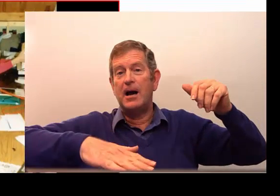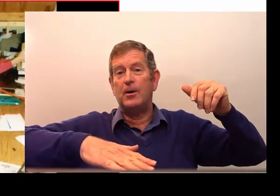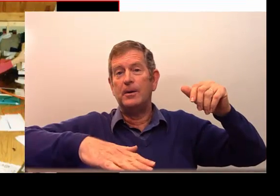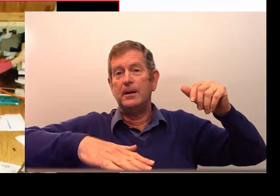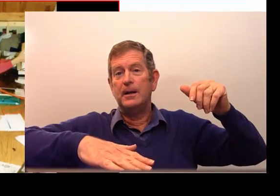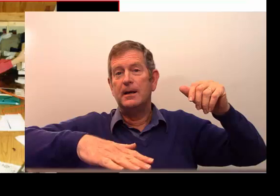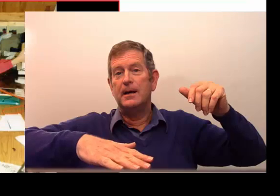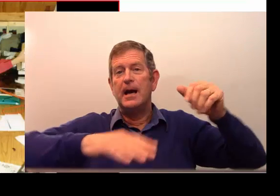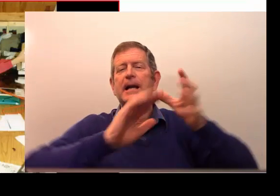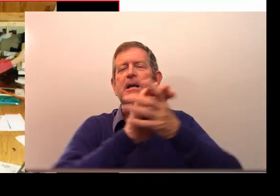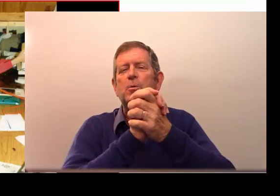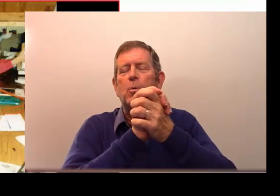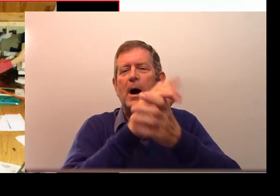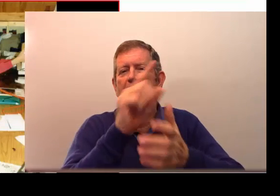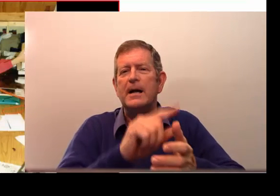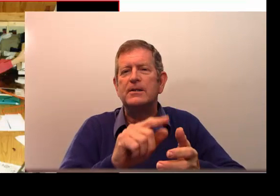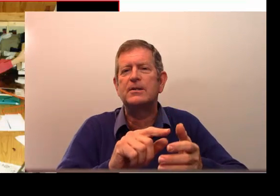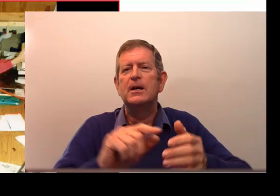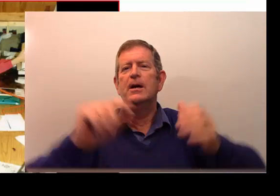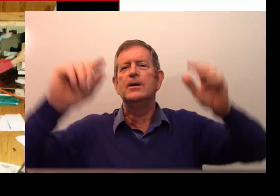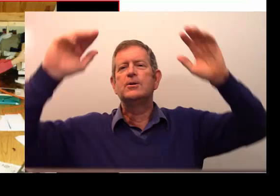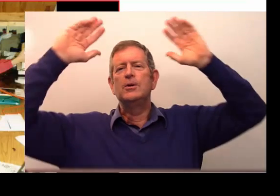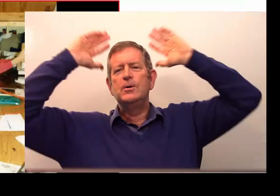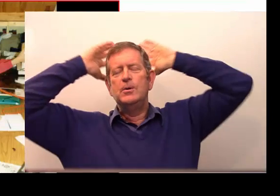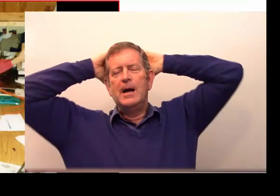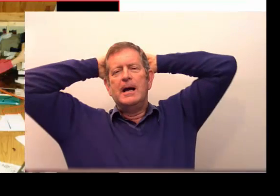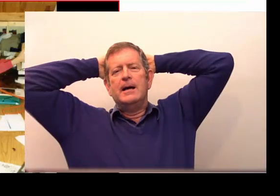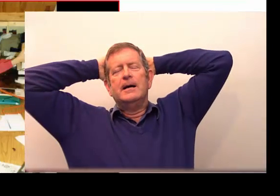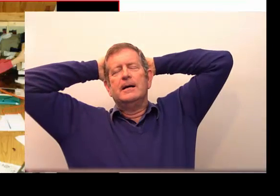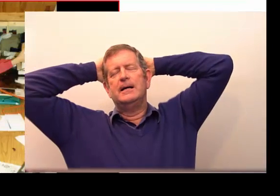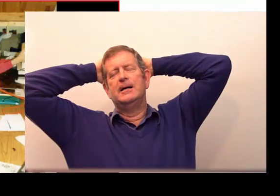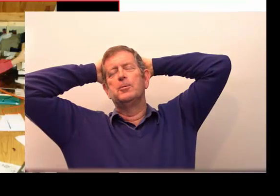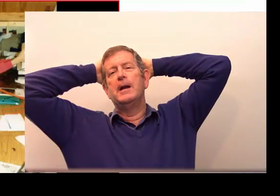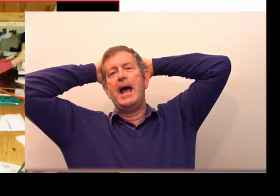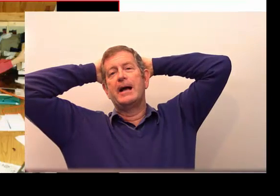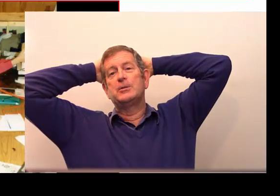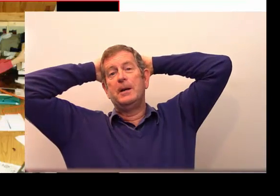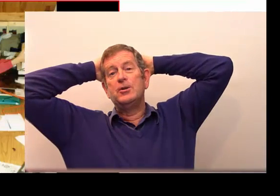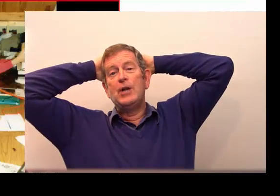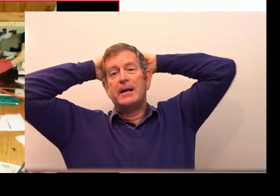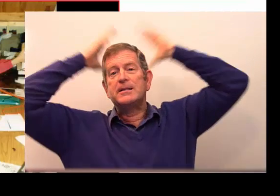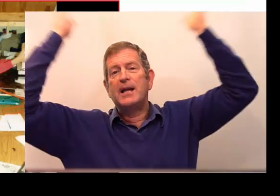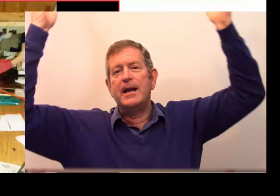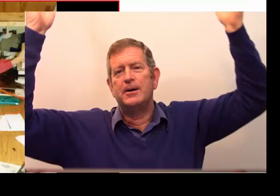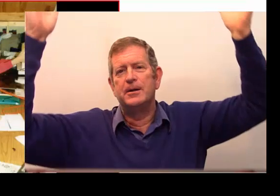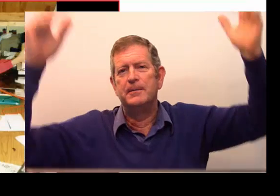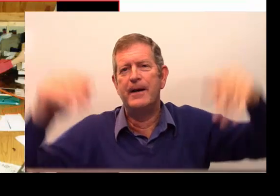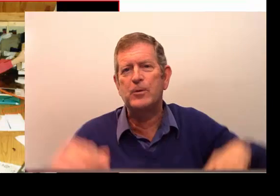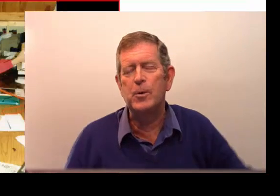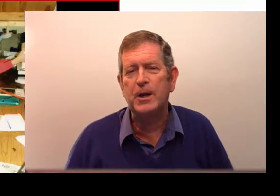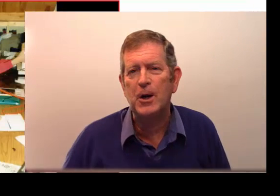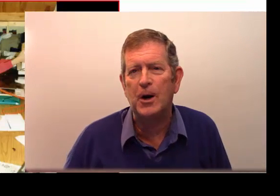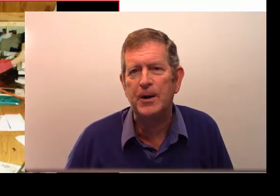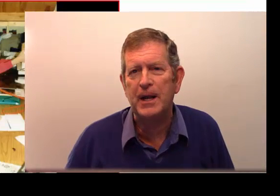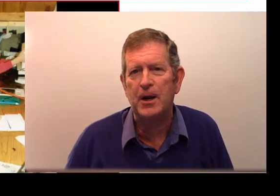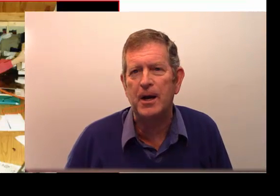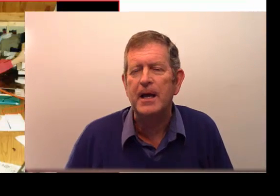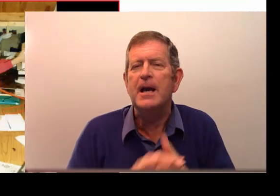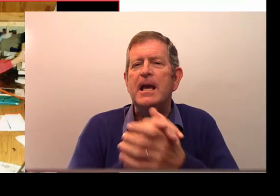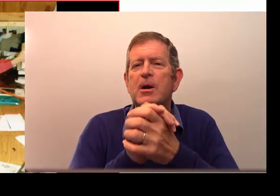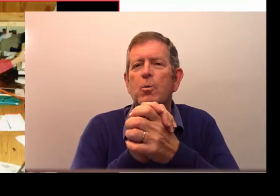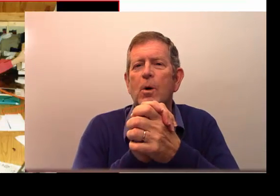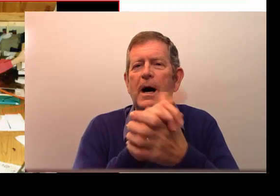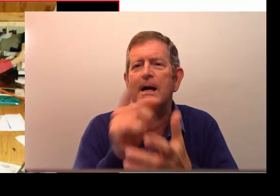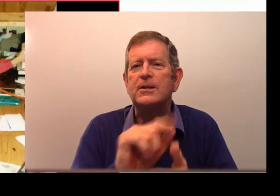sit down, and he wants to relax because John is tired after working all day